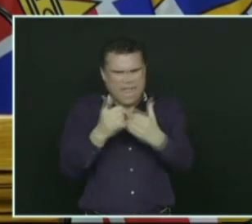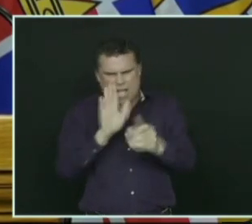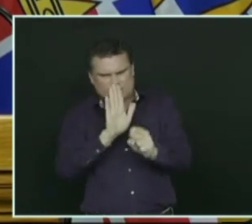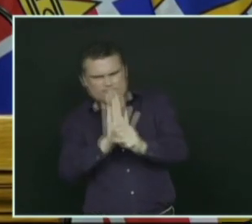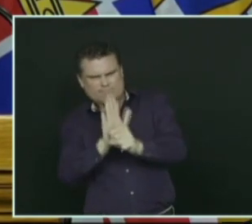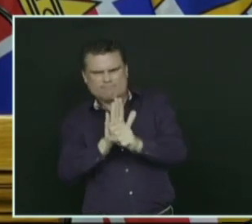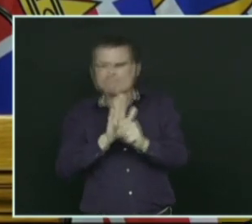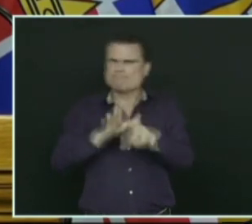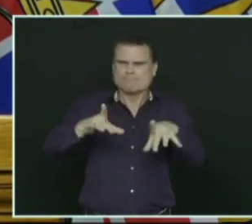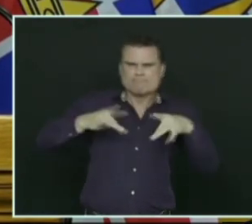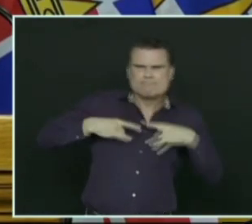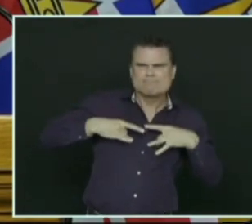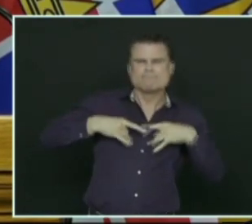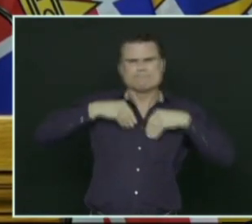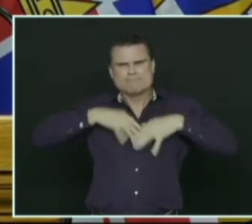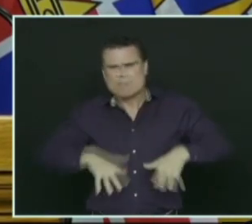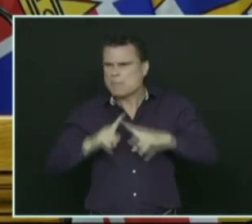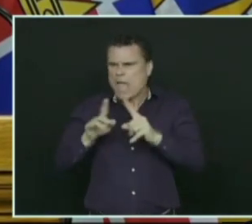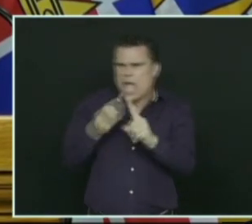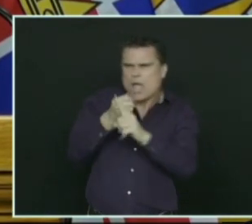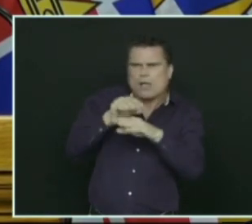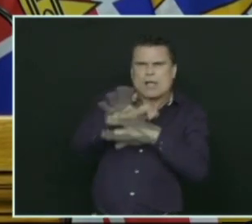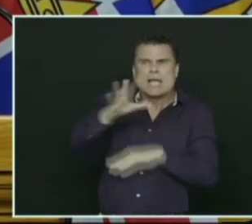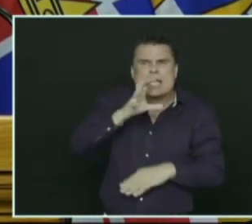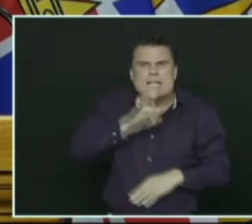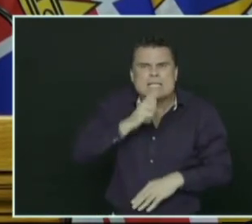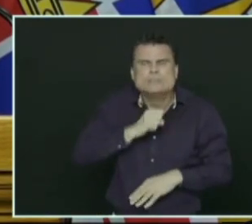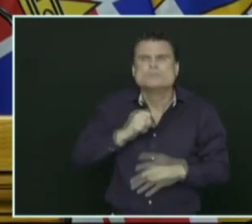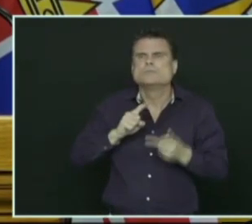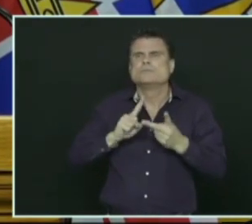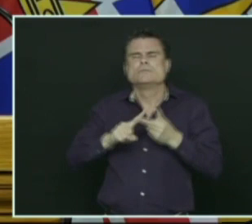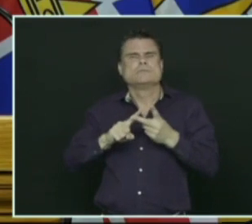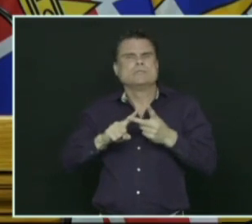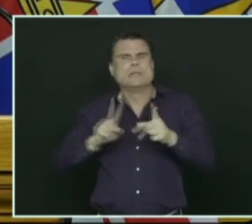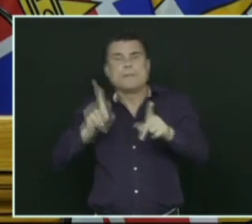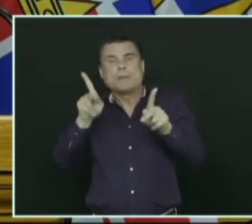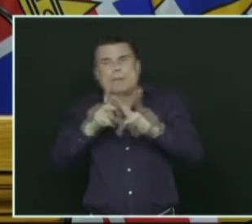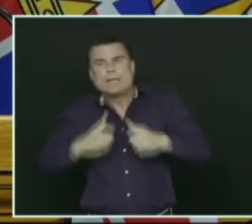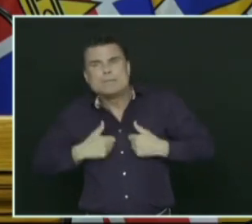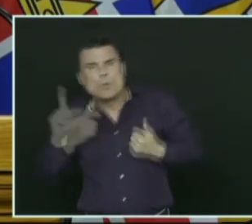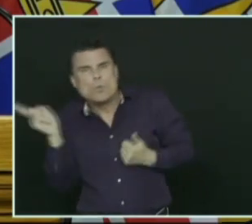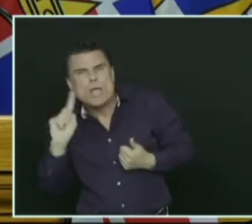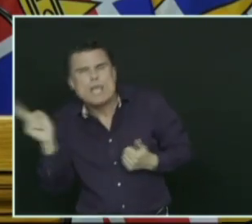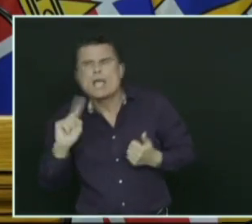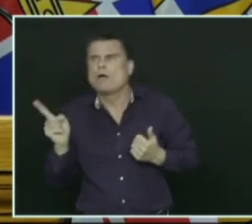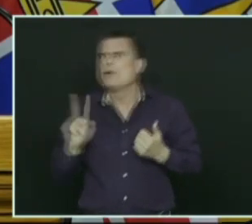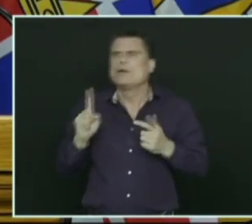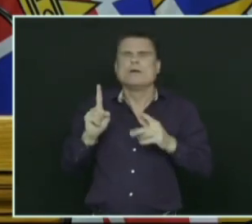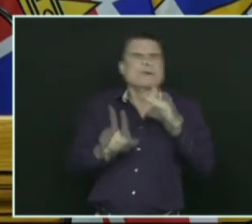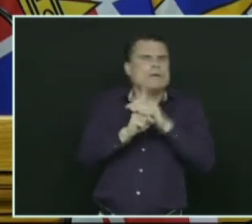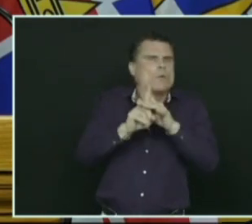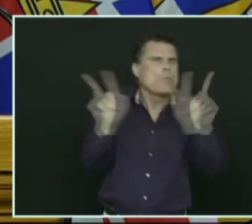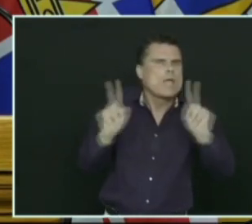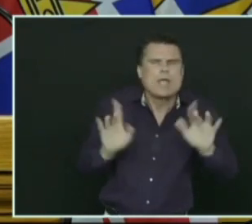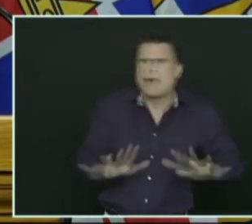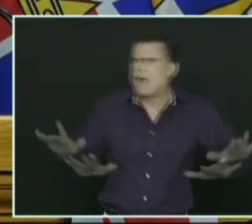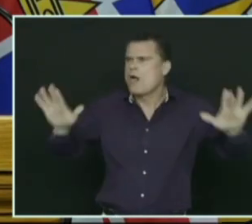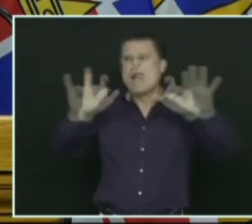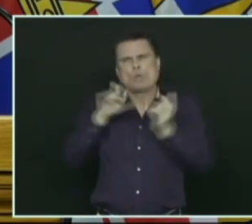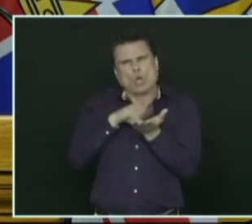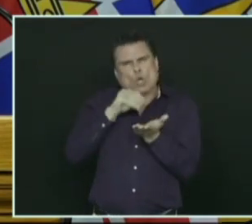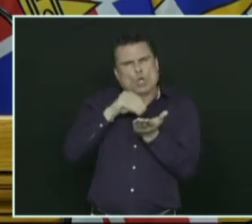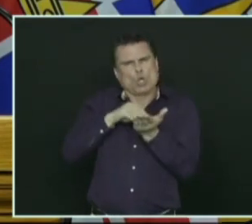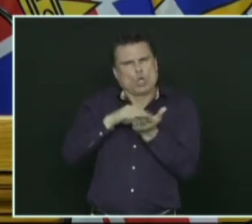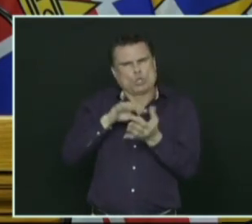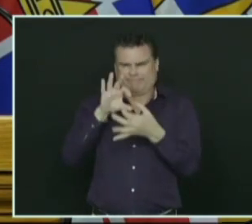time. And with all of these outbreaks with this virus, once you get behind and are playing catch up, it's very challenging.